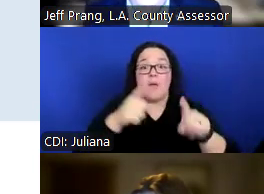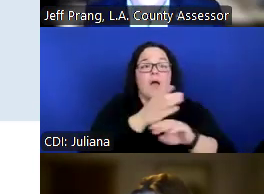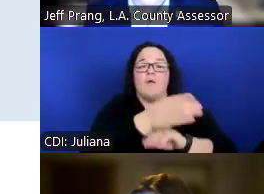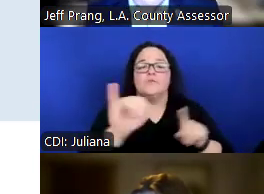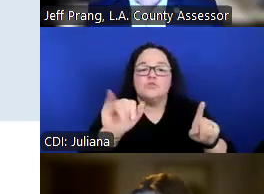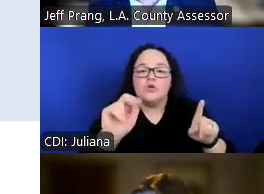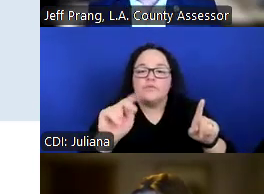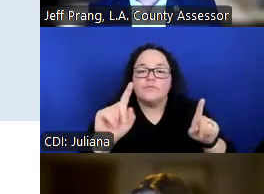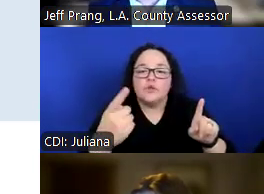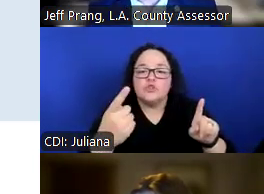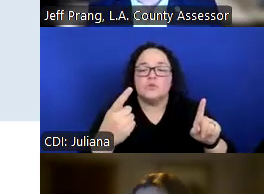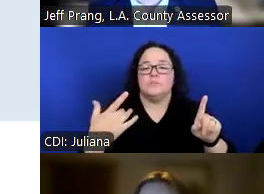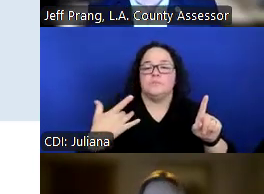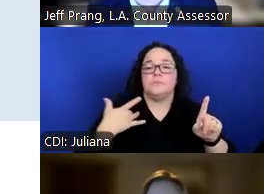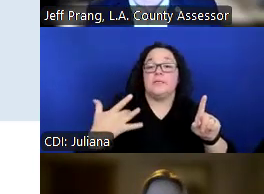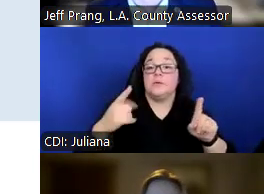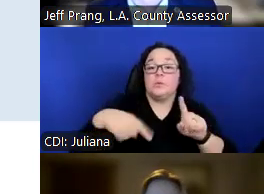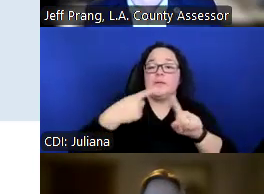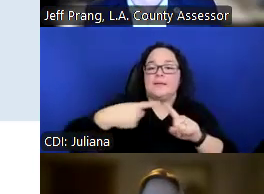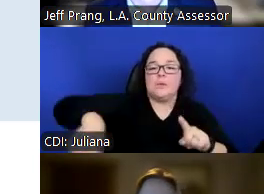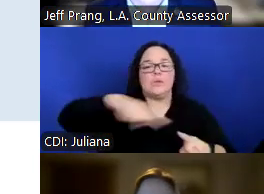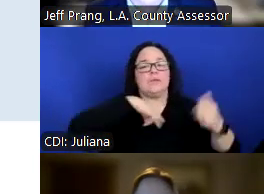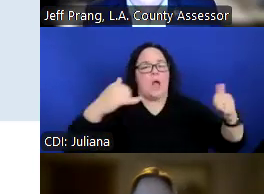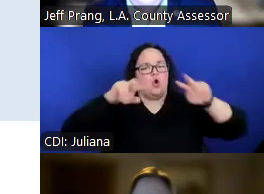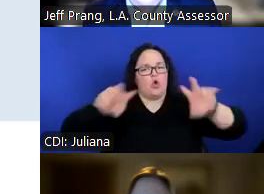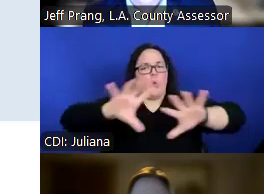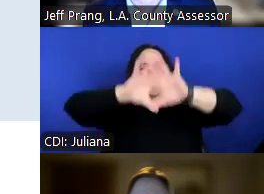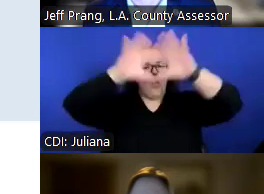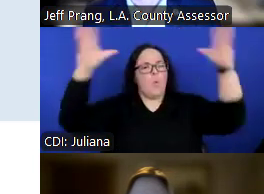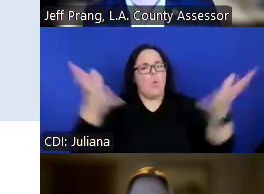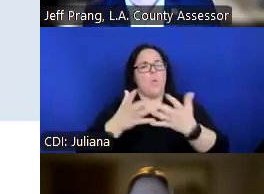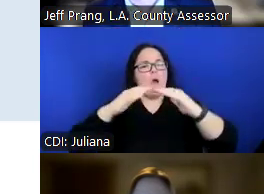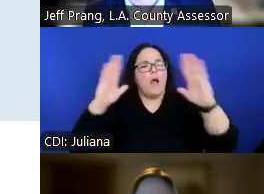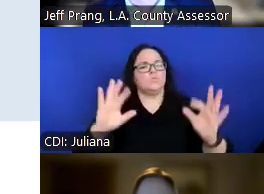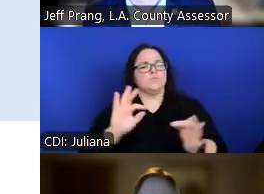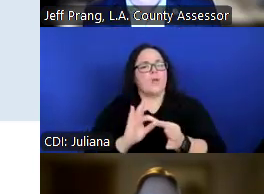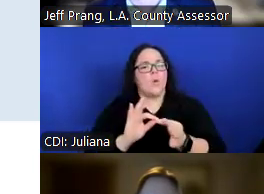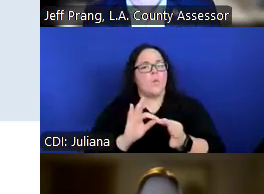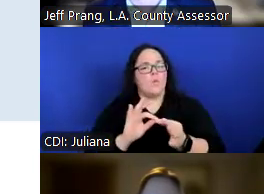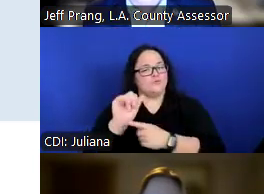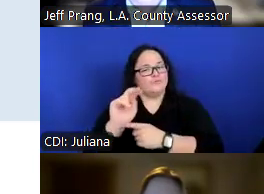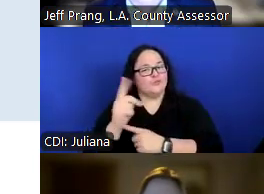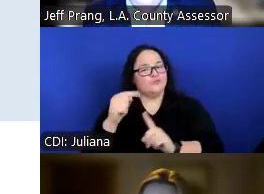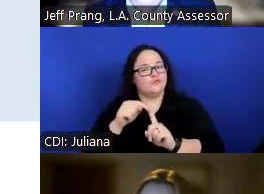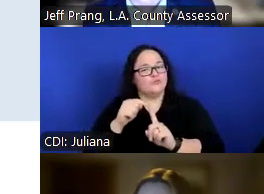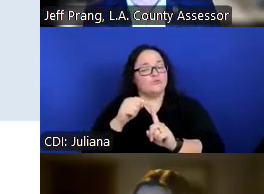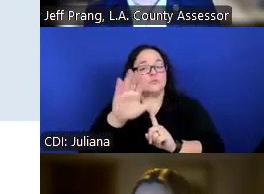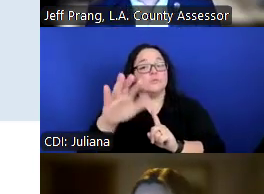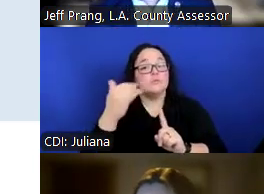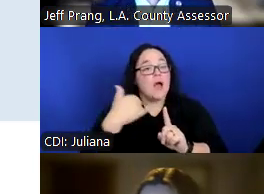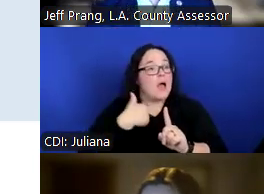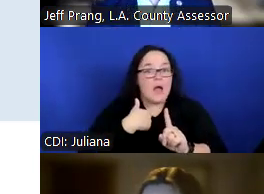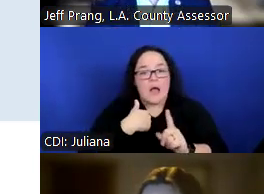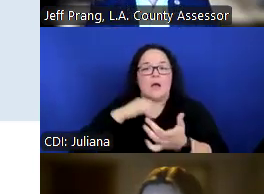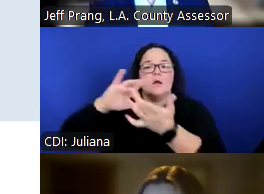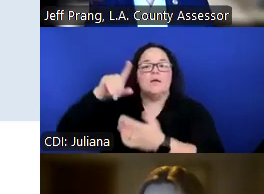for the year. Although I am working with state leaders in Sacramento to explore solutions that will allow us to apply this benefit